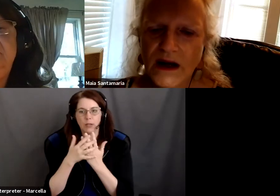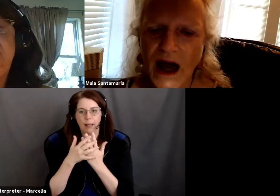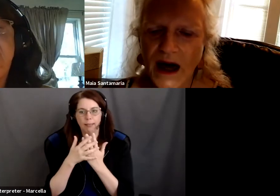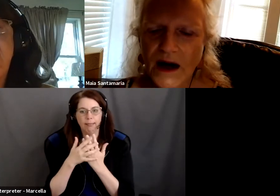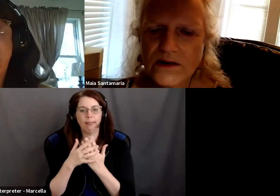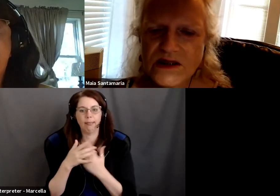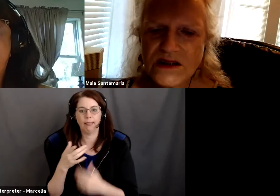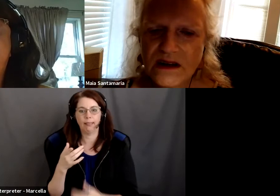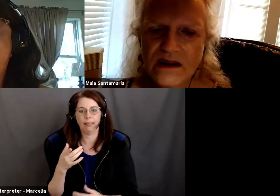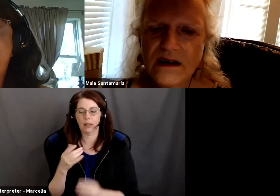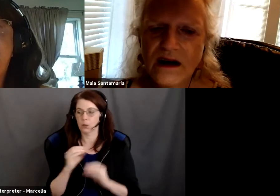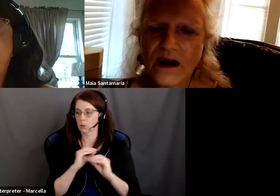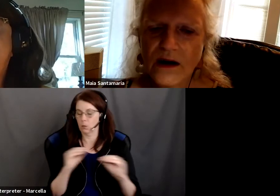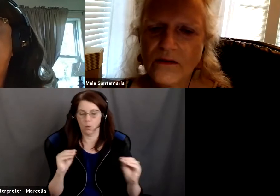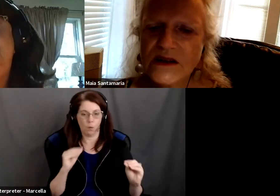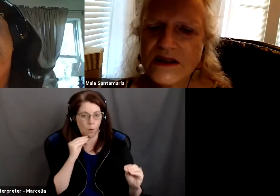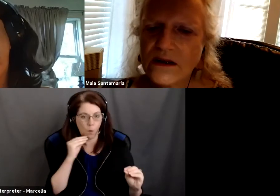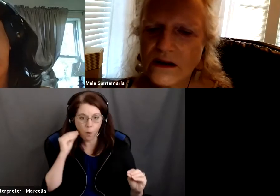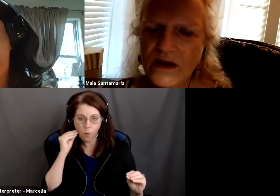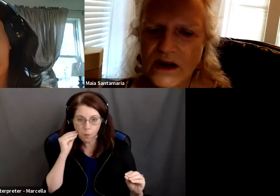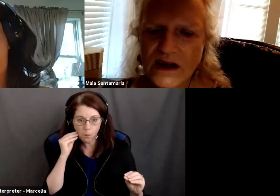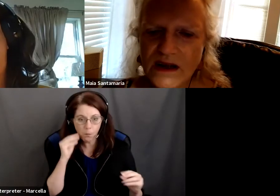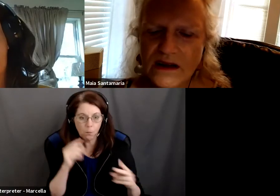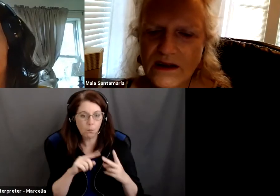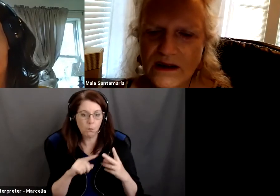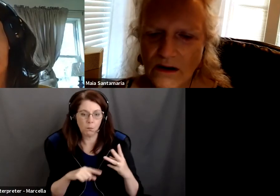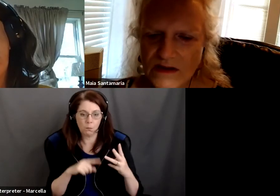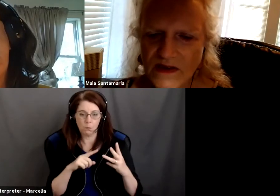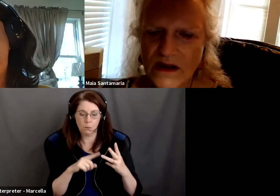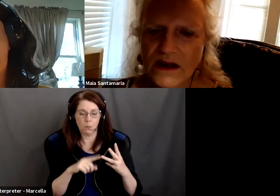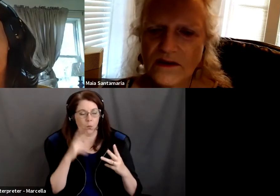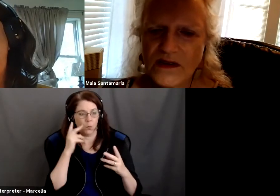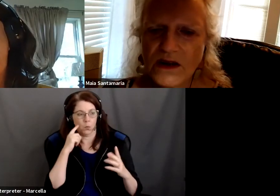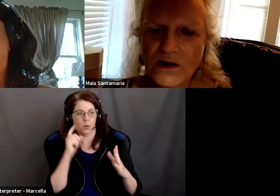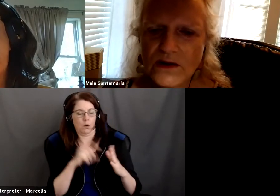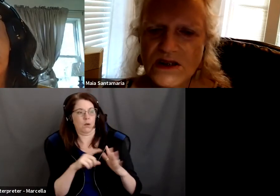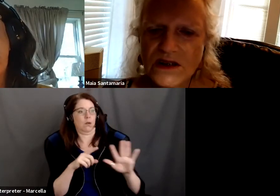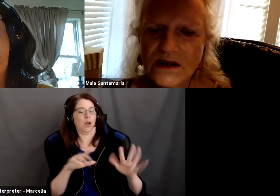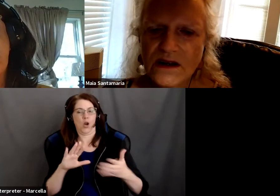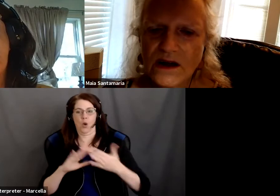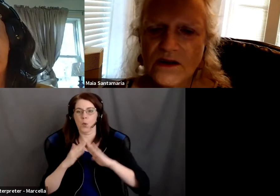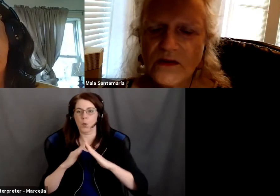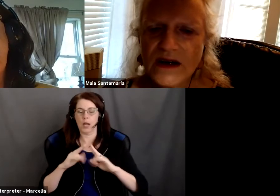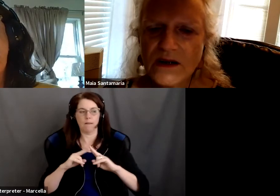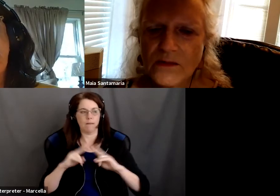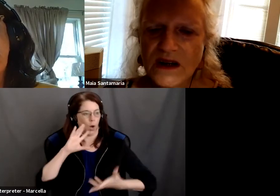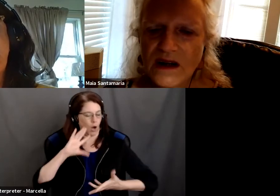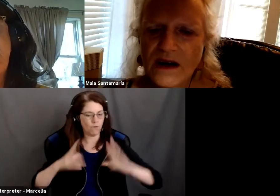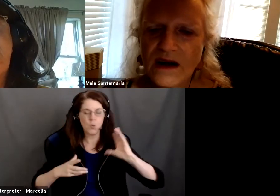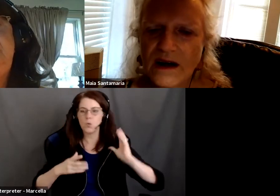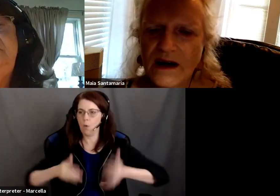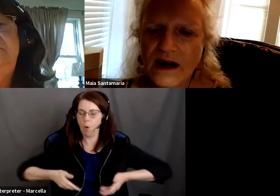were unhoused, and we saw a community that was very confused,